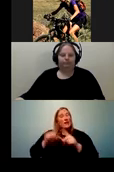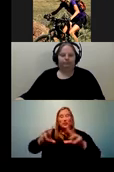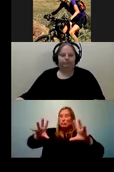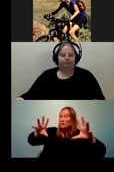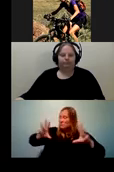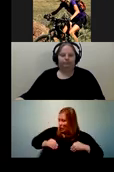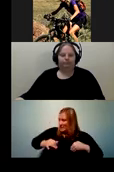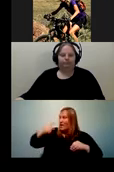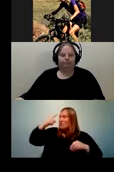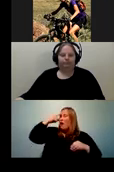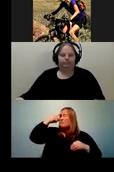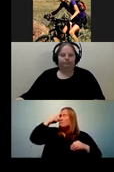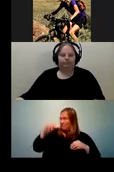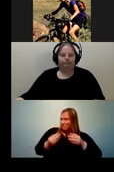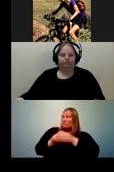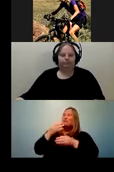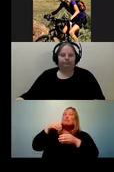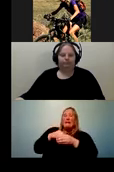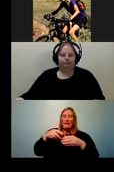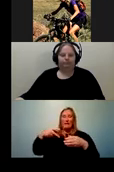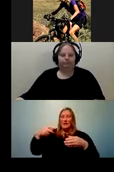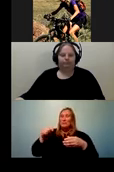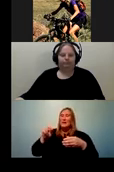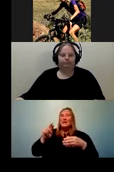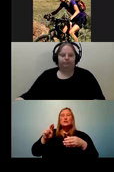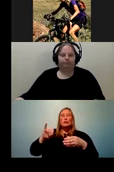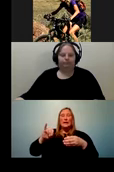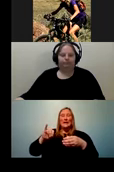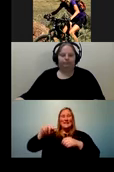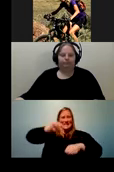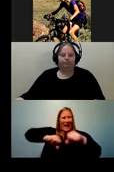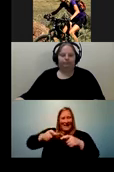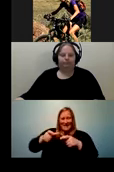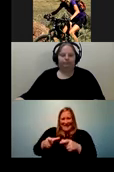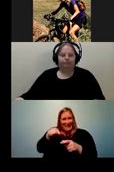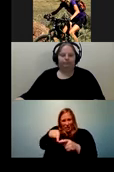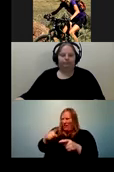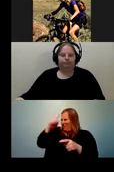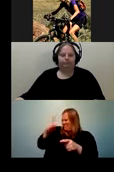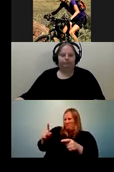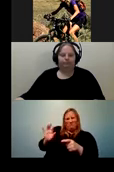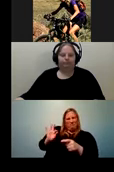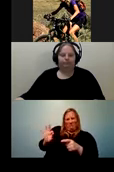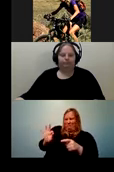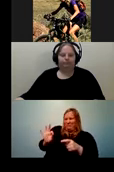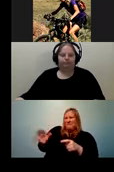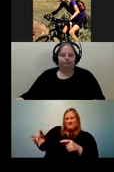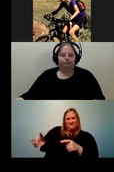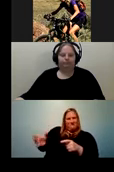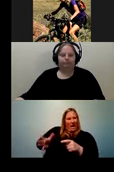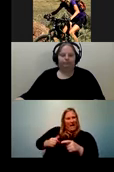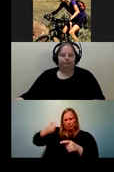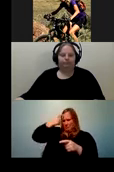this was grown in a petri dish. No problem at all, because that made sense. I felt validated